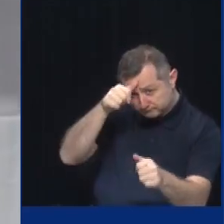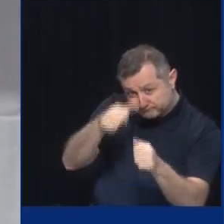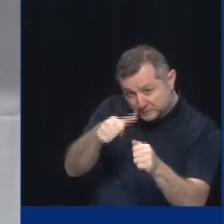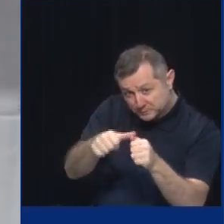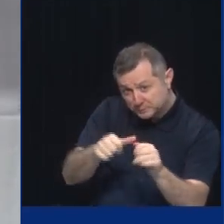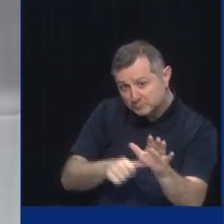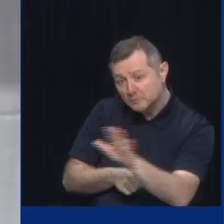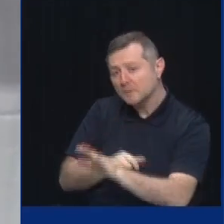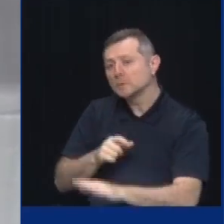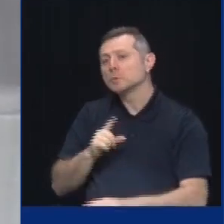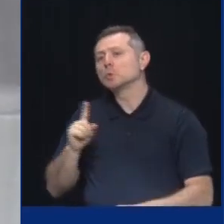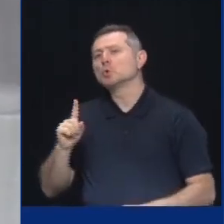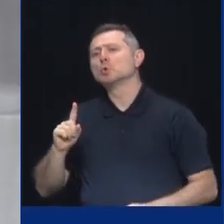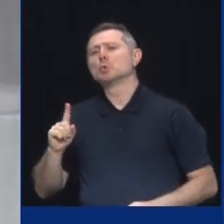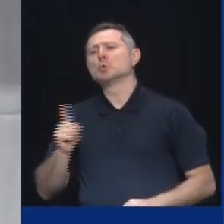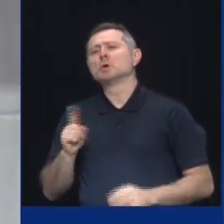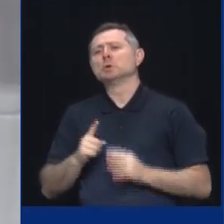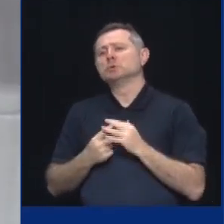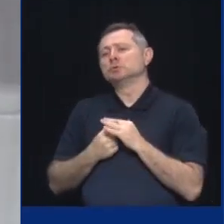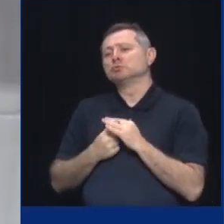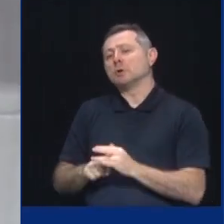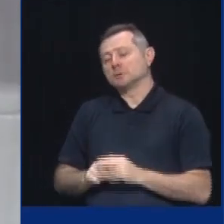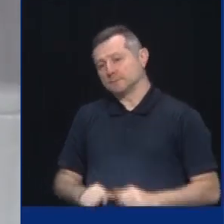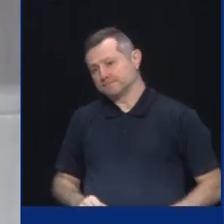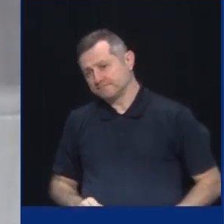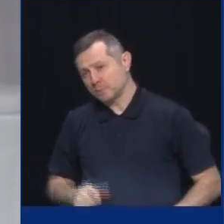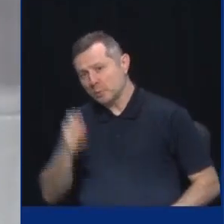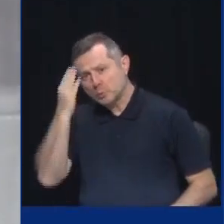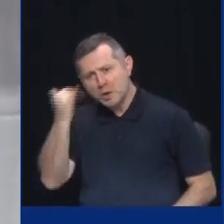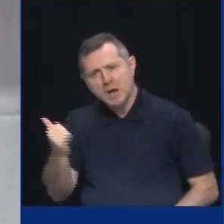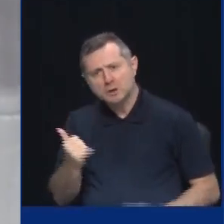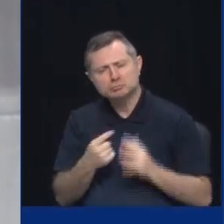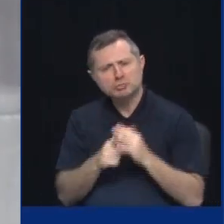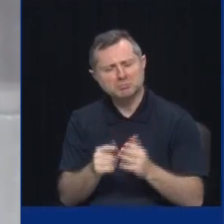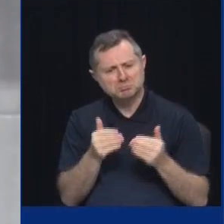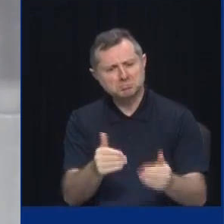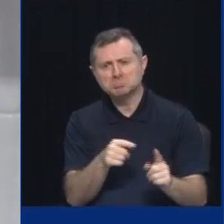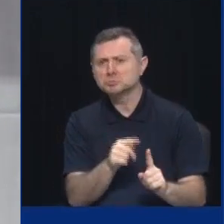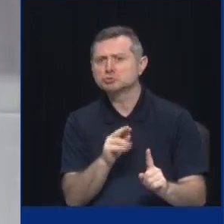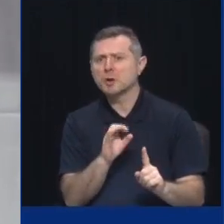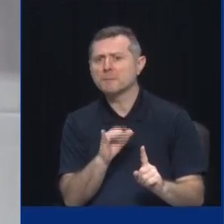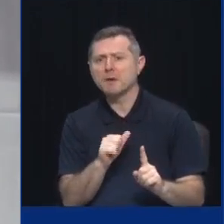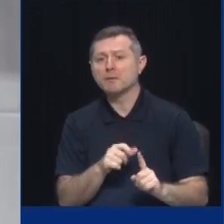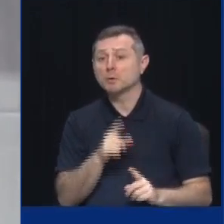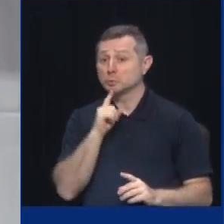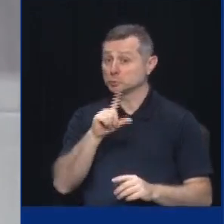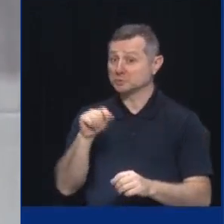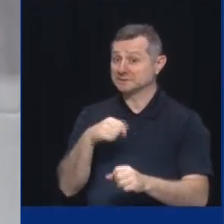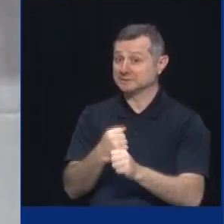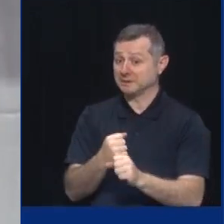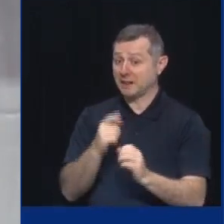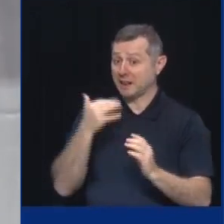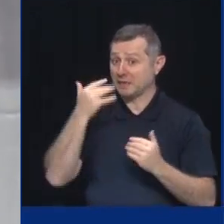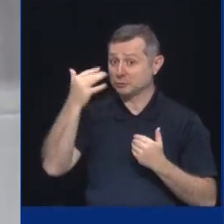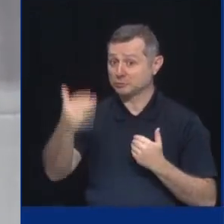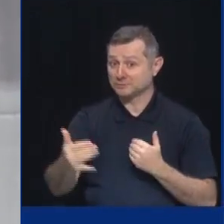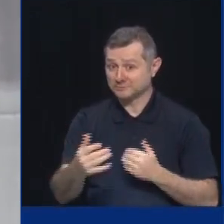Tribeca was conceived and why it was conceived. After 20 years, it's hard to remember